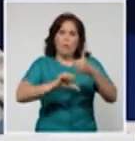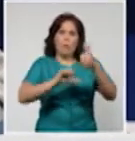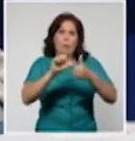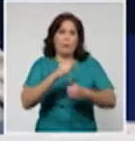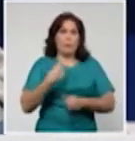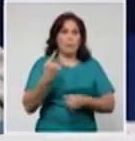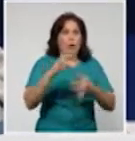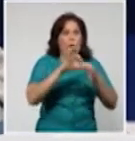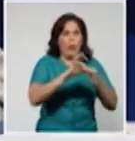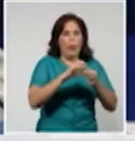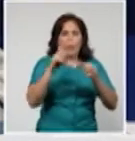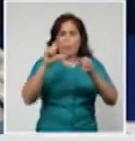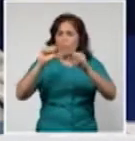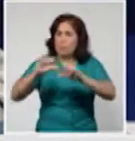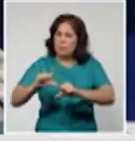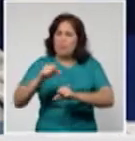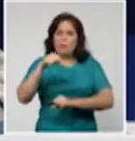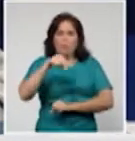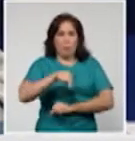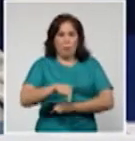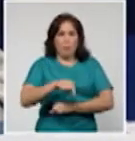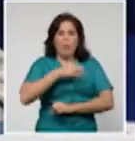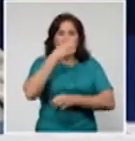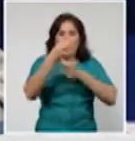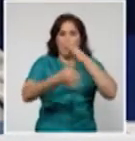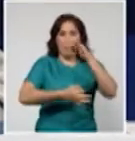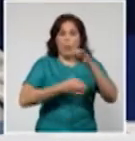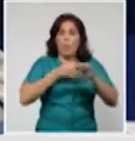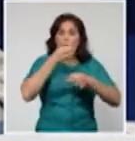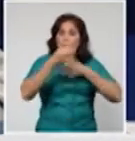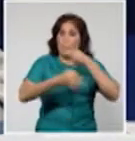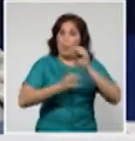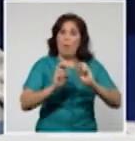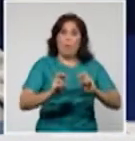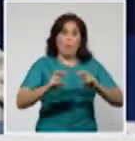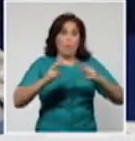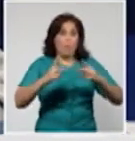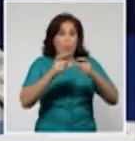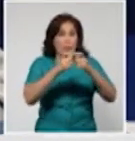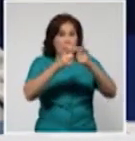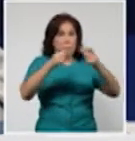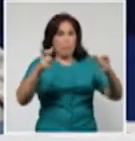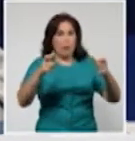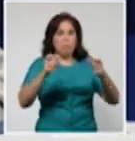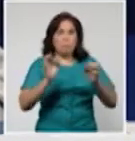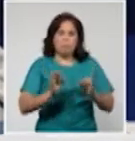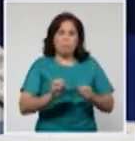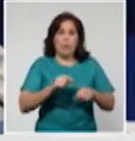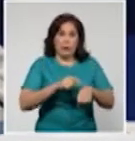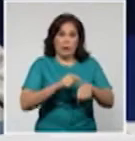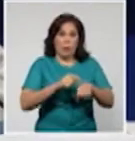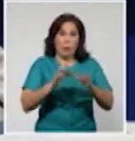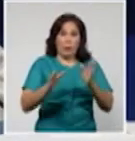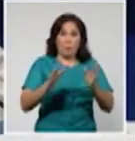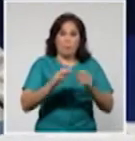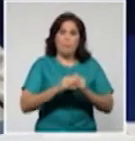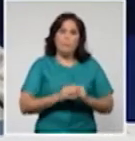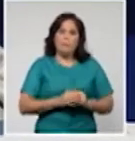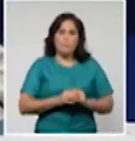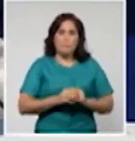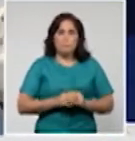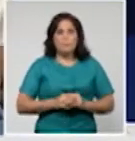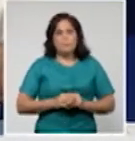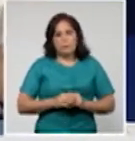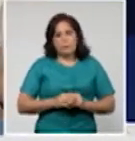from Havana and 1 from Pinar del Rio, while 1 patient from Havana went from critical to serious and